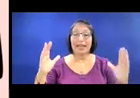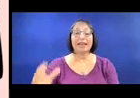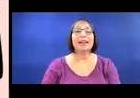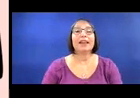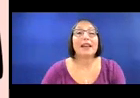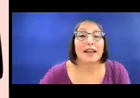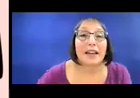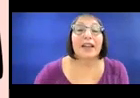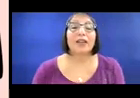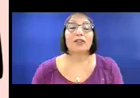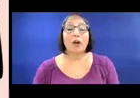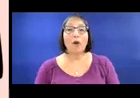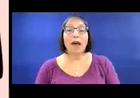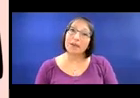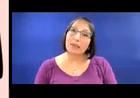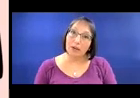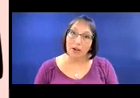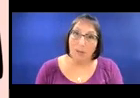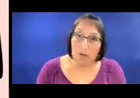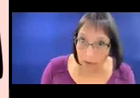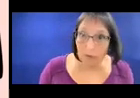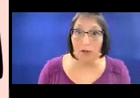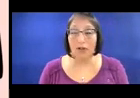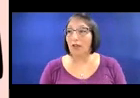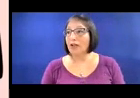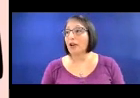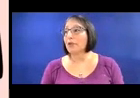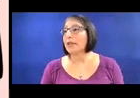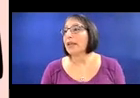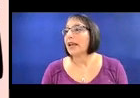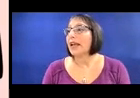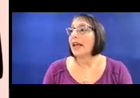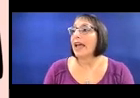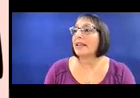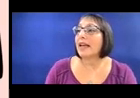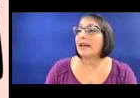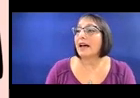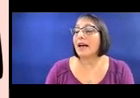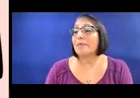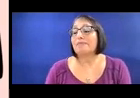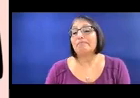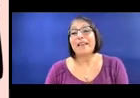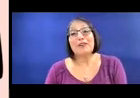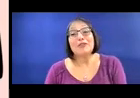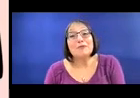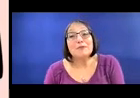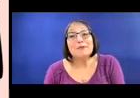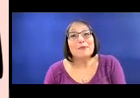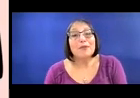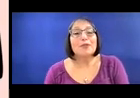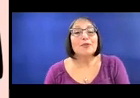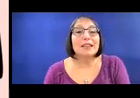see. So, I had to think about the ergonomics, which is a real challenge, actually. And then, and new